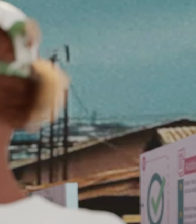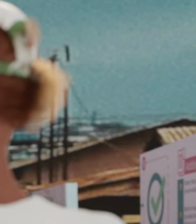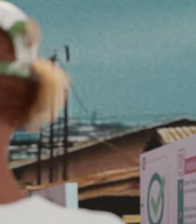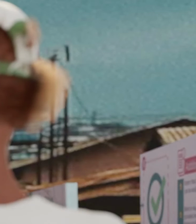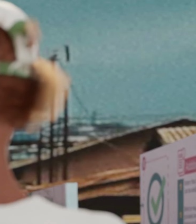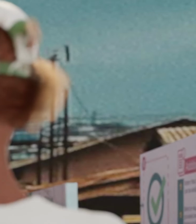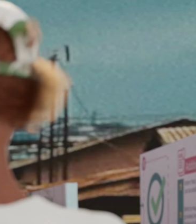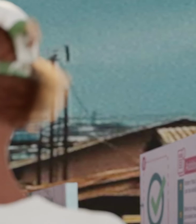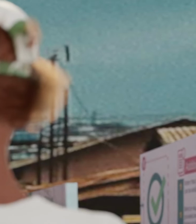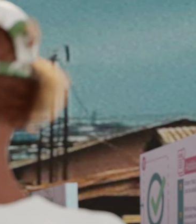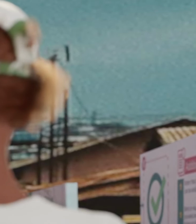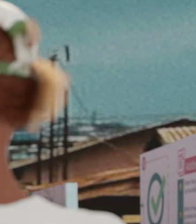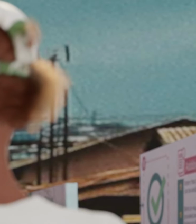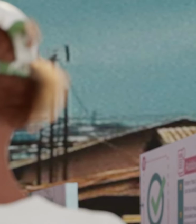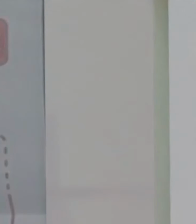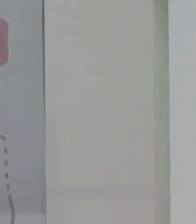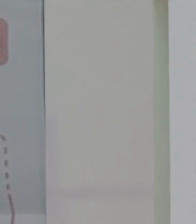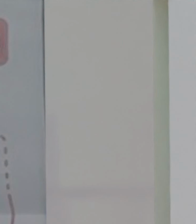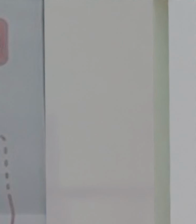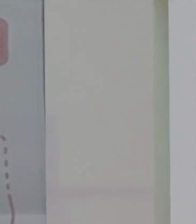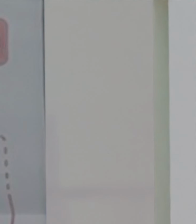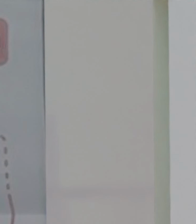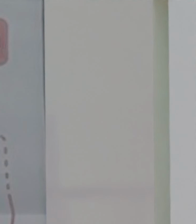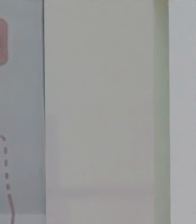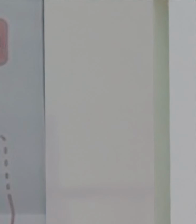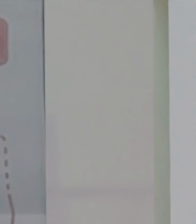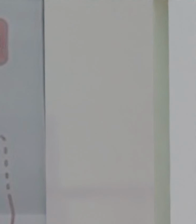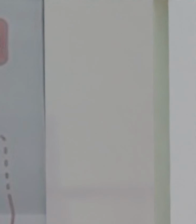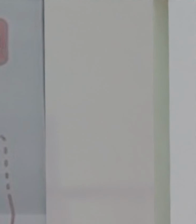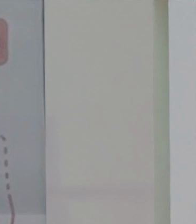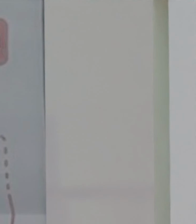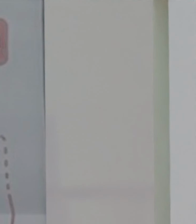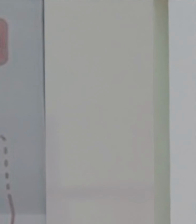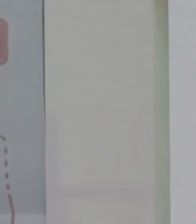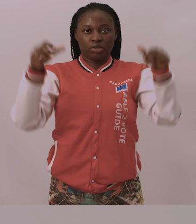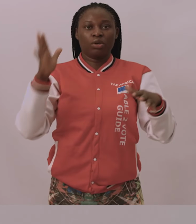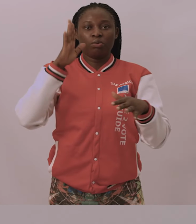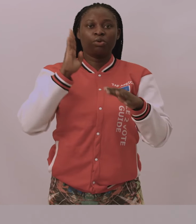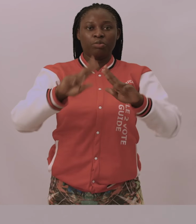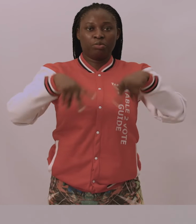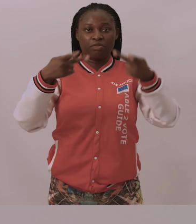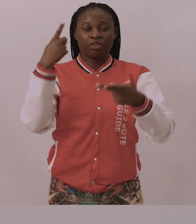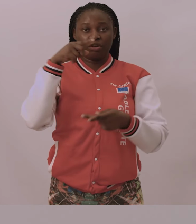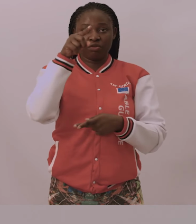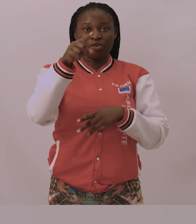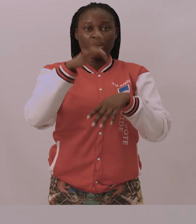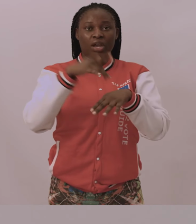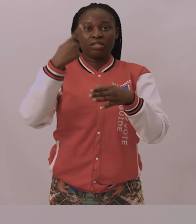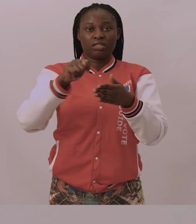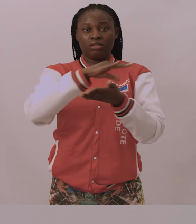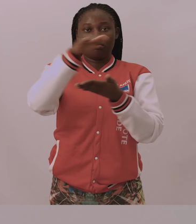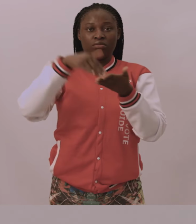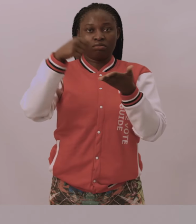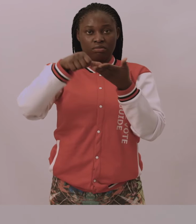voter who is deaf, a form EC30E poster will be provided for you at the polling unit where